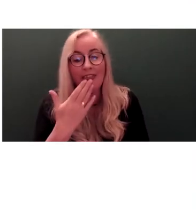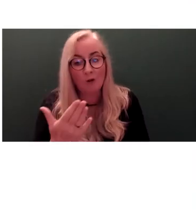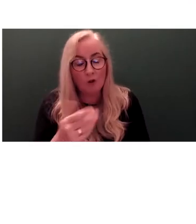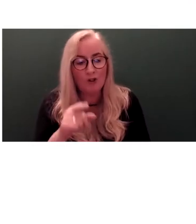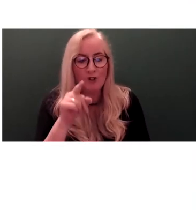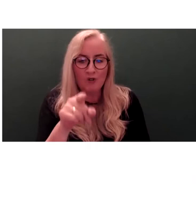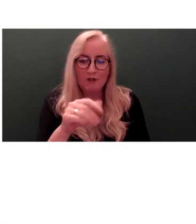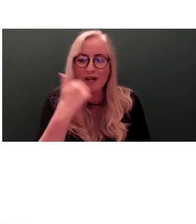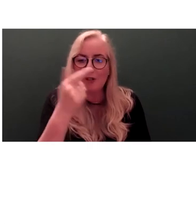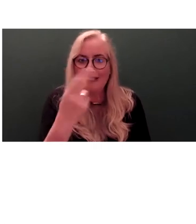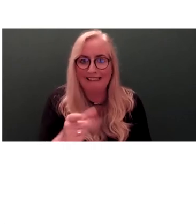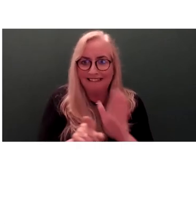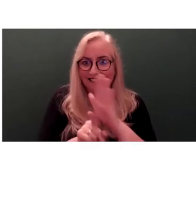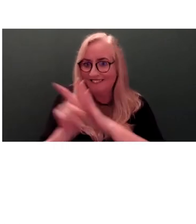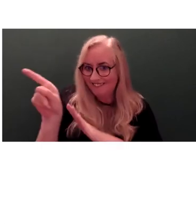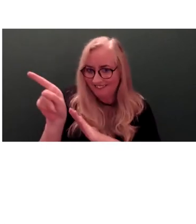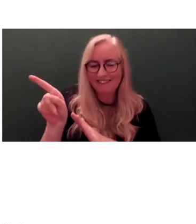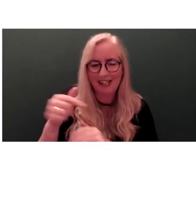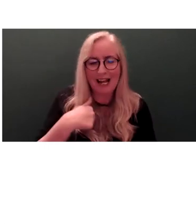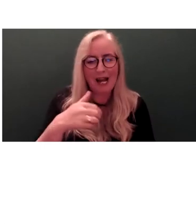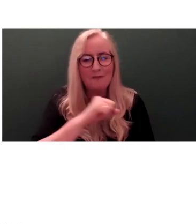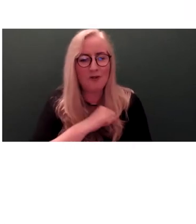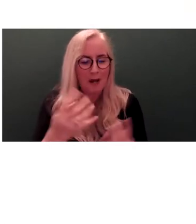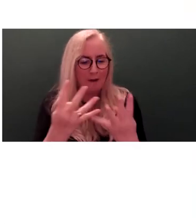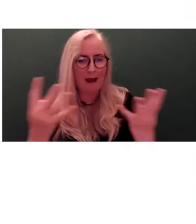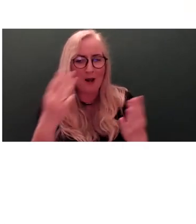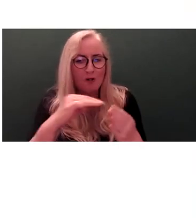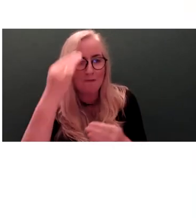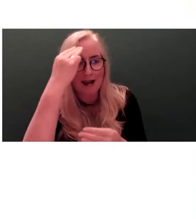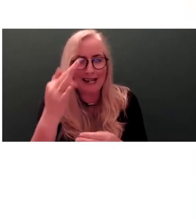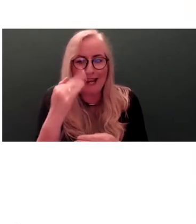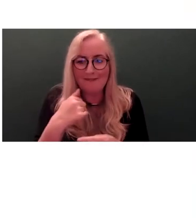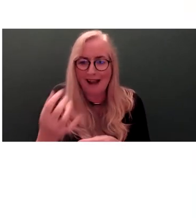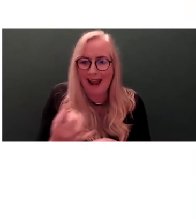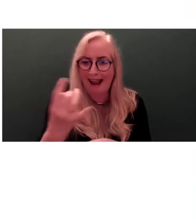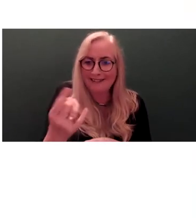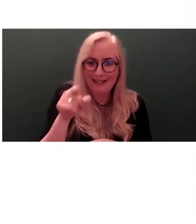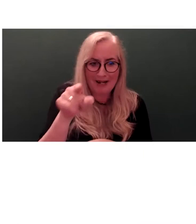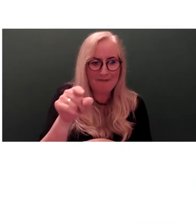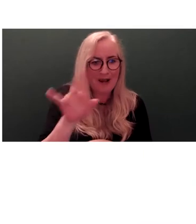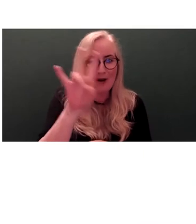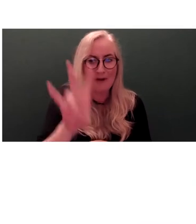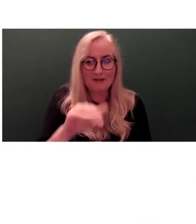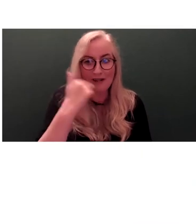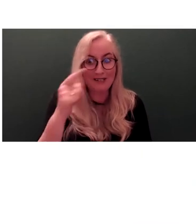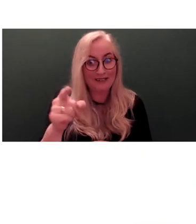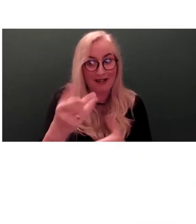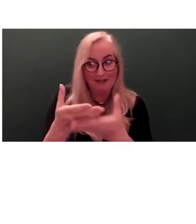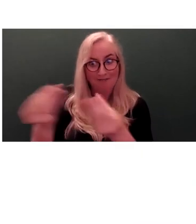to scoot off, I wonder, I'm sure our panelists wouldn't mind if I snuck in a question from the audience then in that regard, just before you